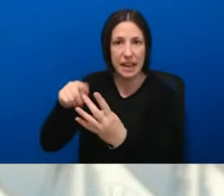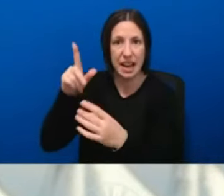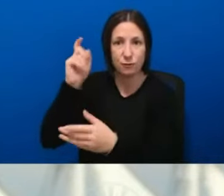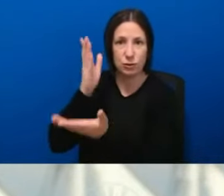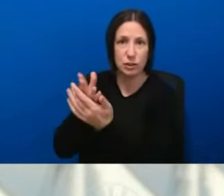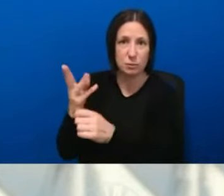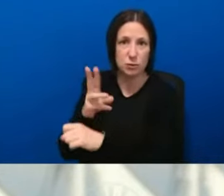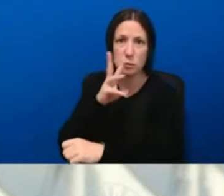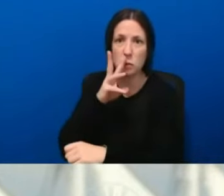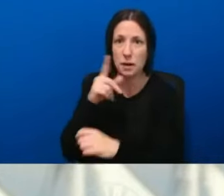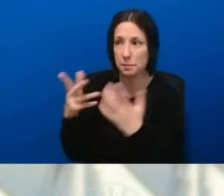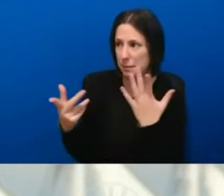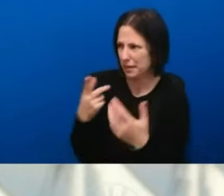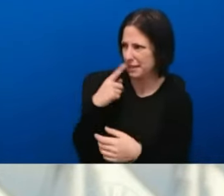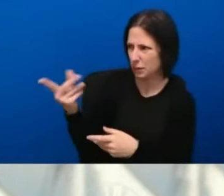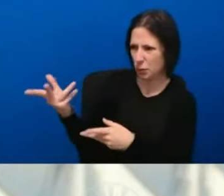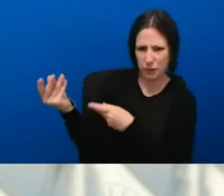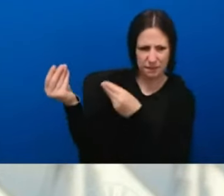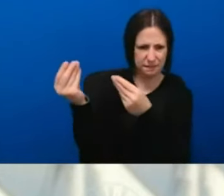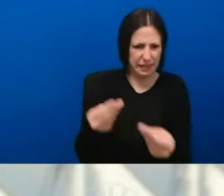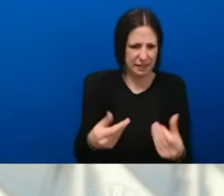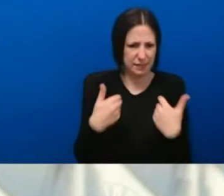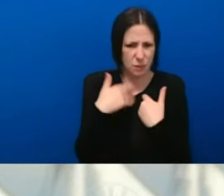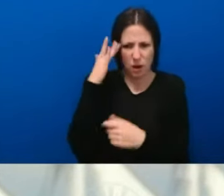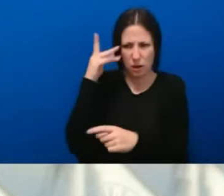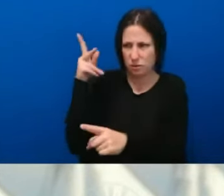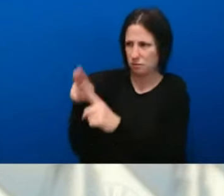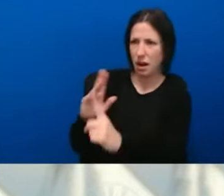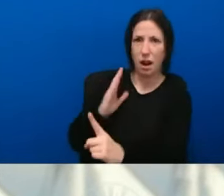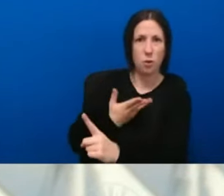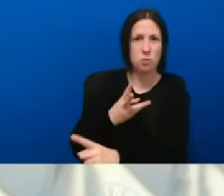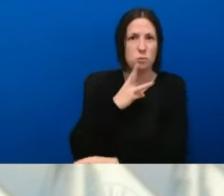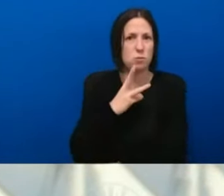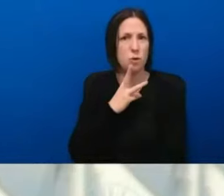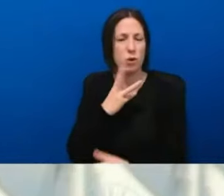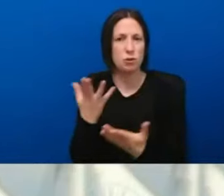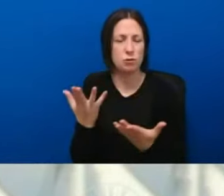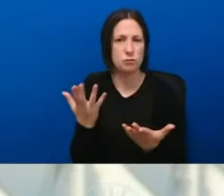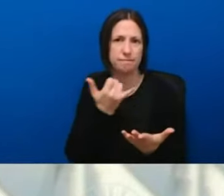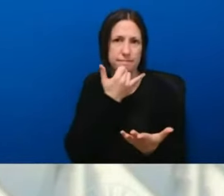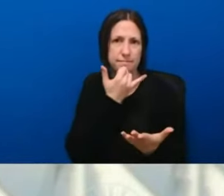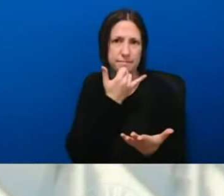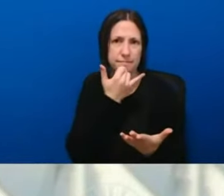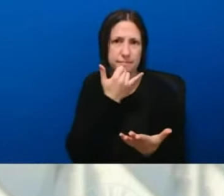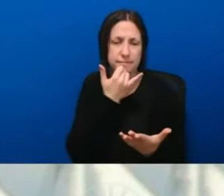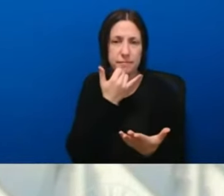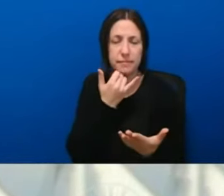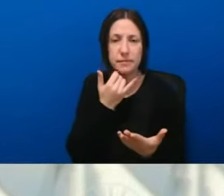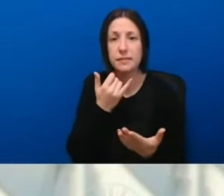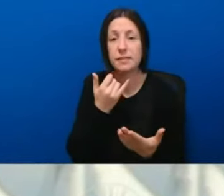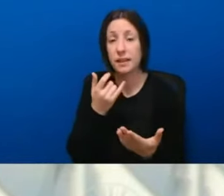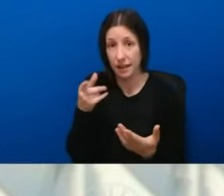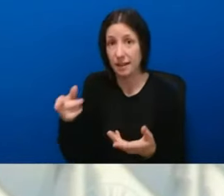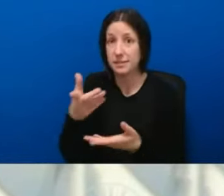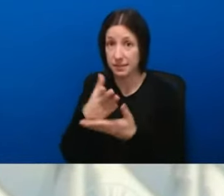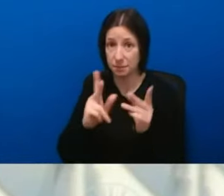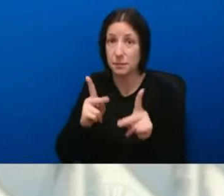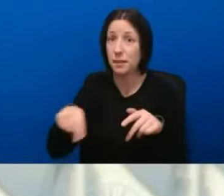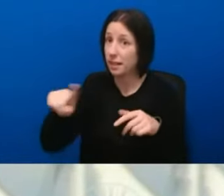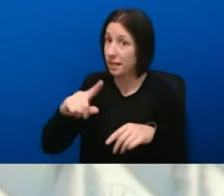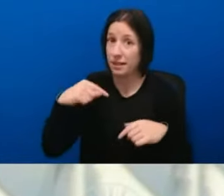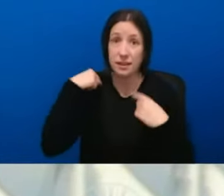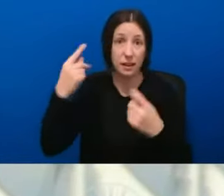I'm wondering what you would say to somebody who's growing forage crops who says, well, hey, we're part of the food chain as well. Why are you cutting our use?